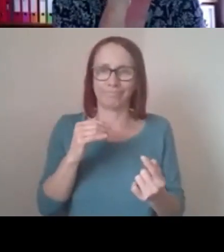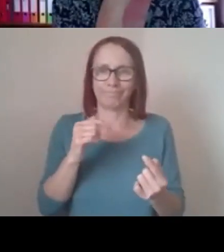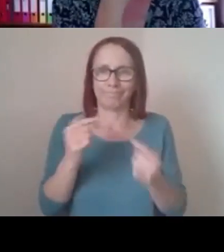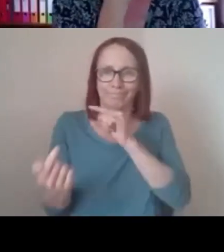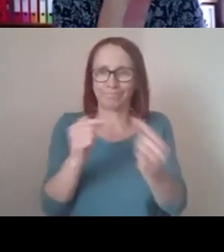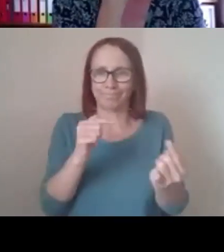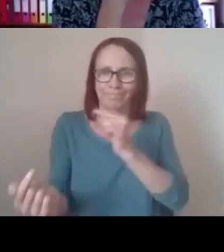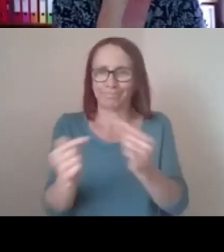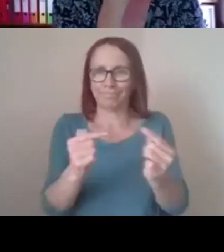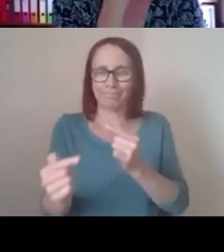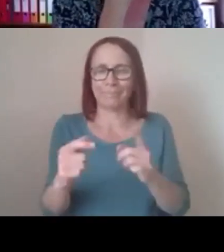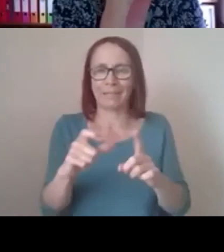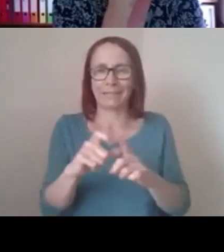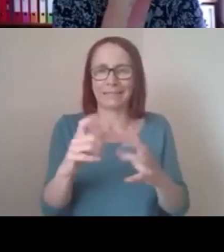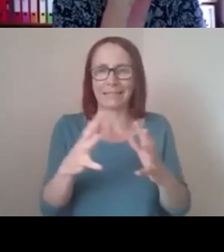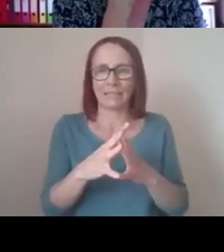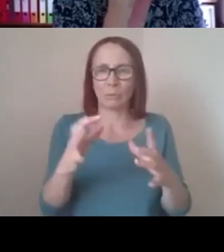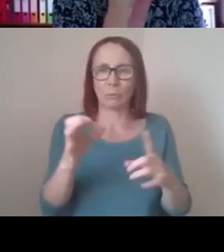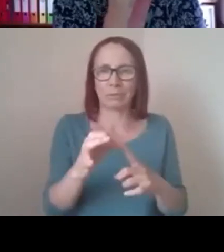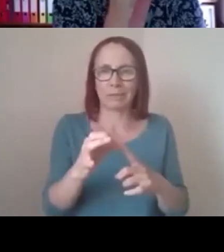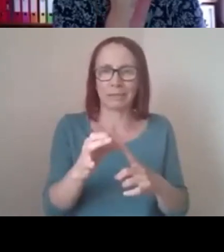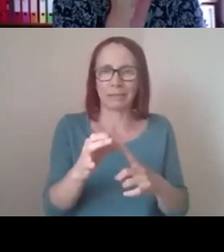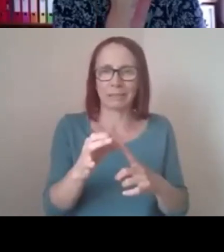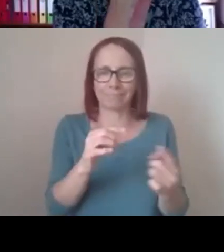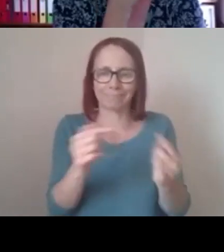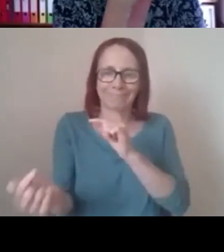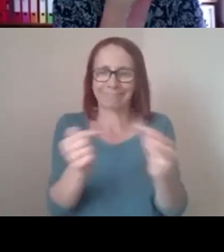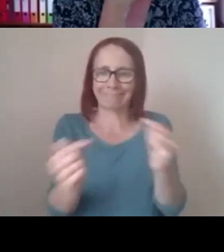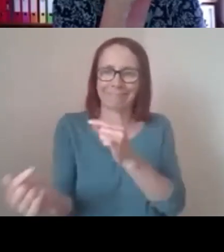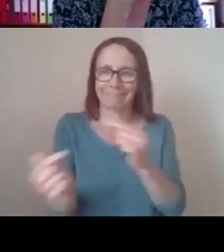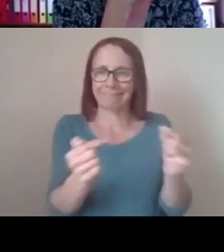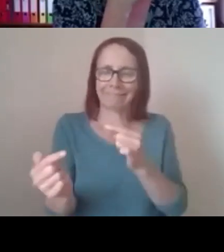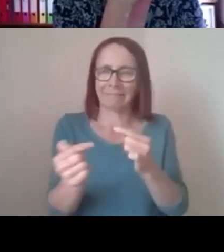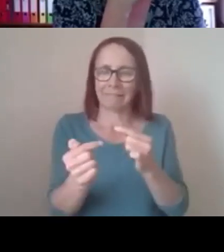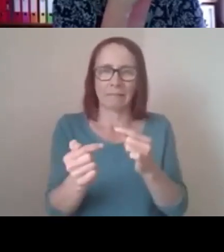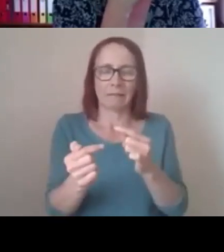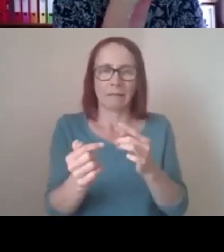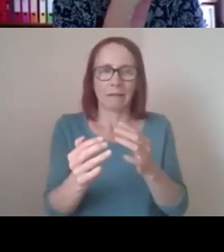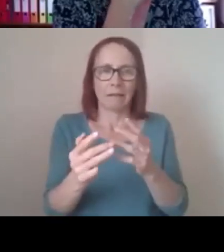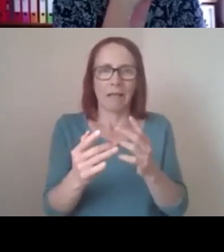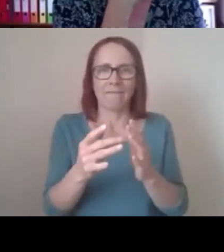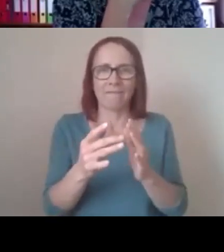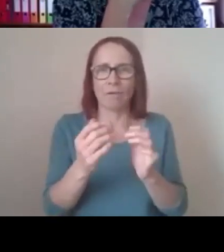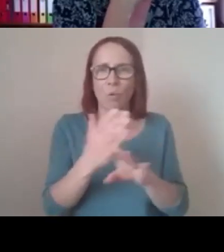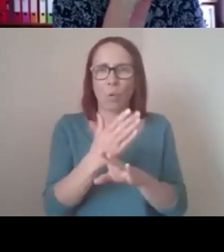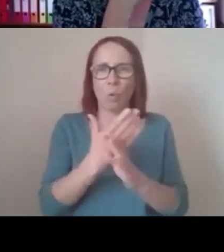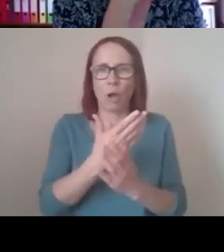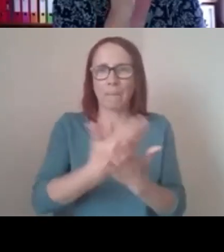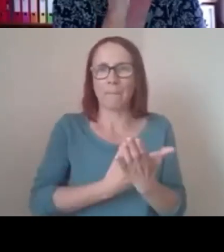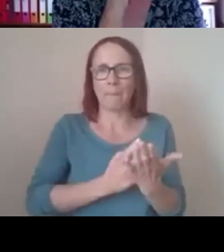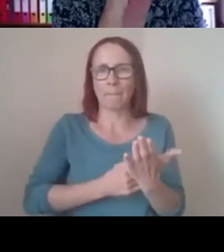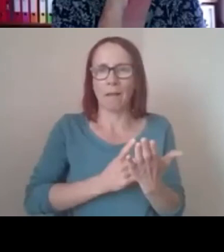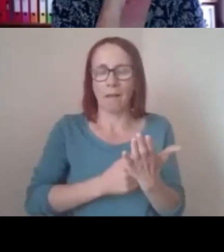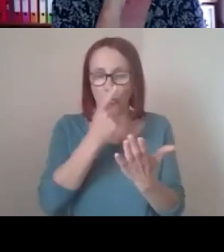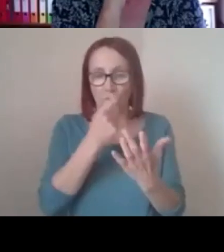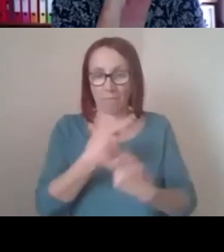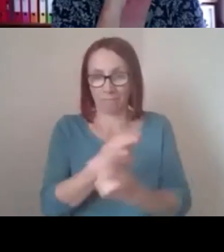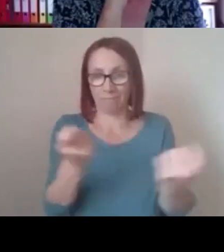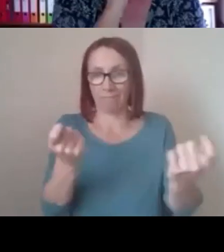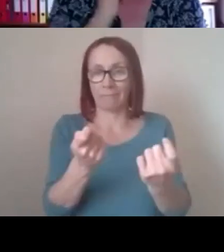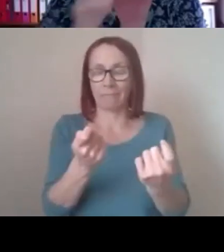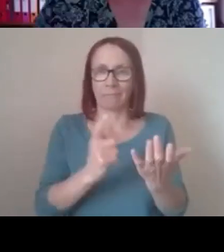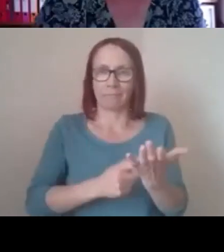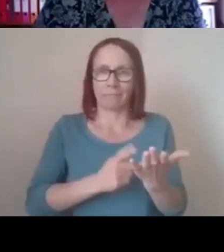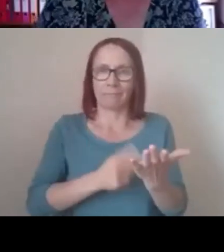the DWP colleagues, and there's a paper which Emma has got a copy of and she can forward to people, and it's got some